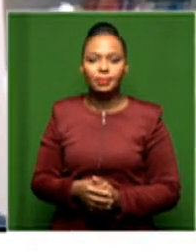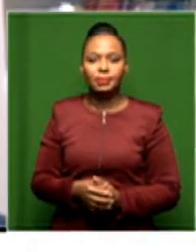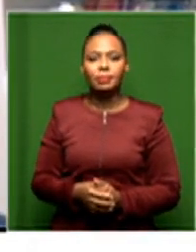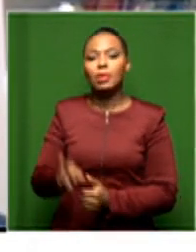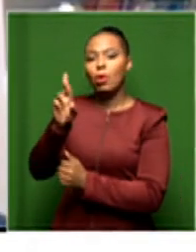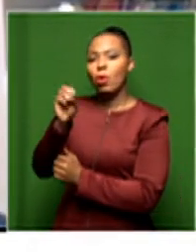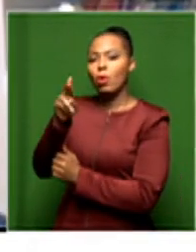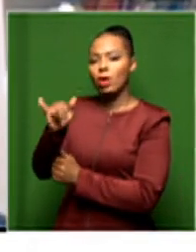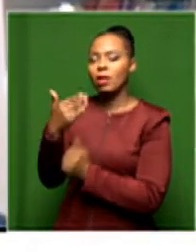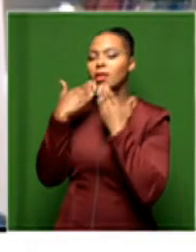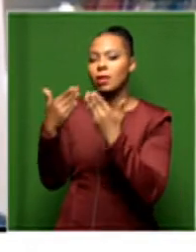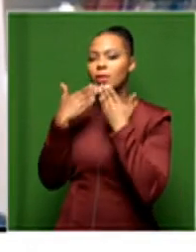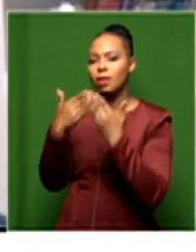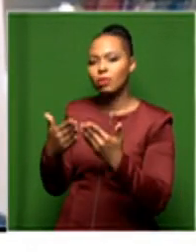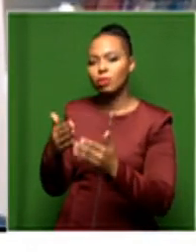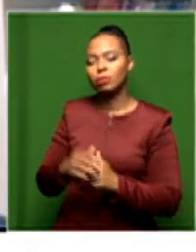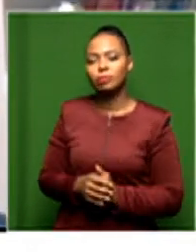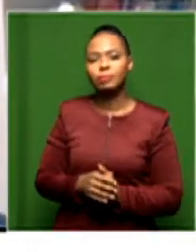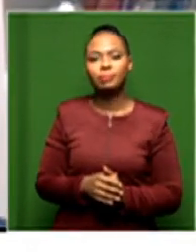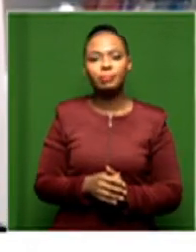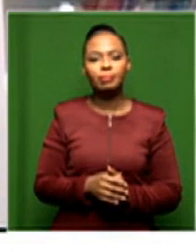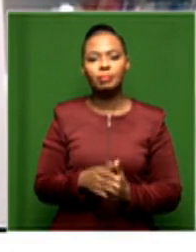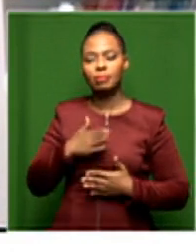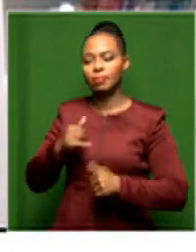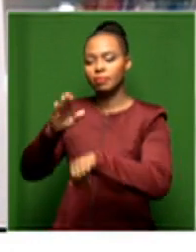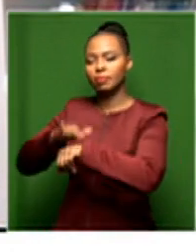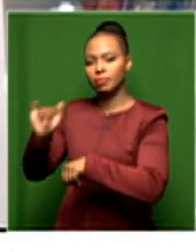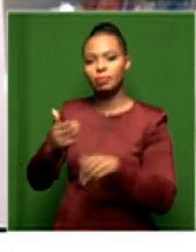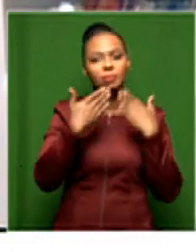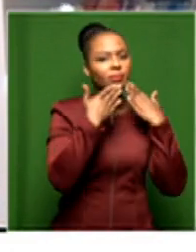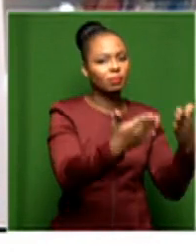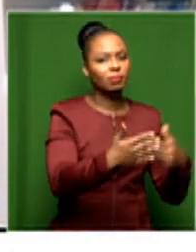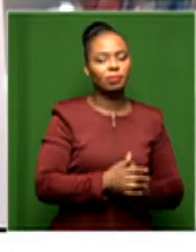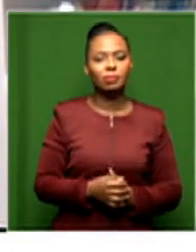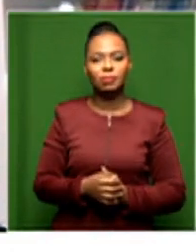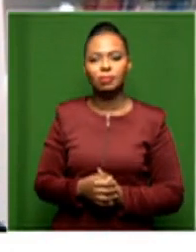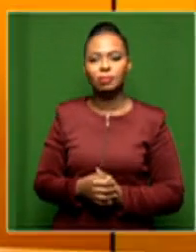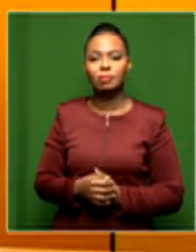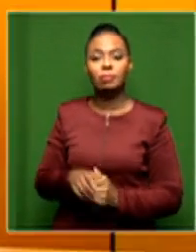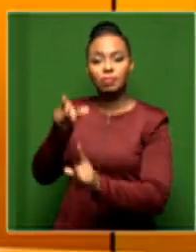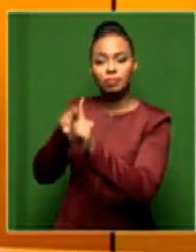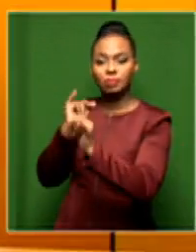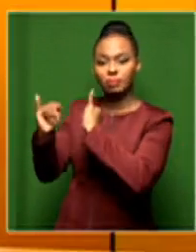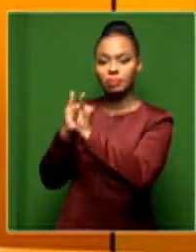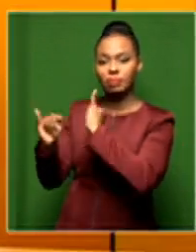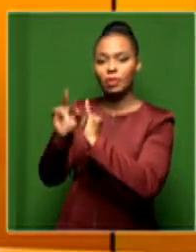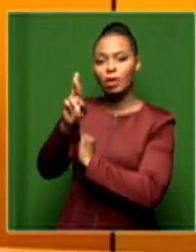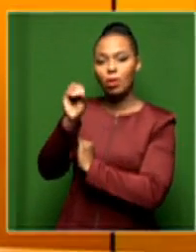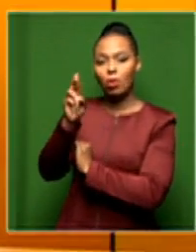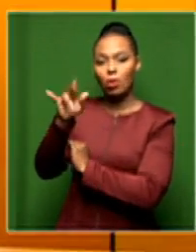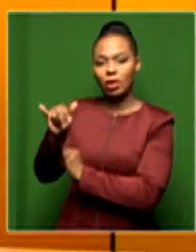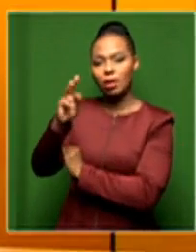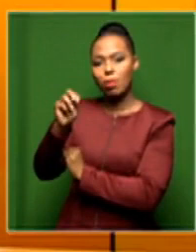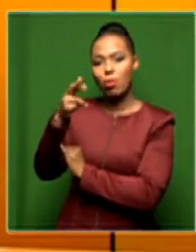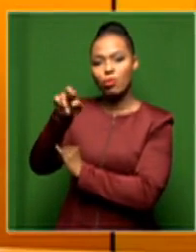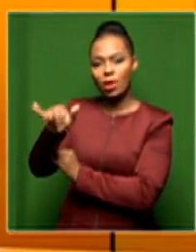you so much for chatting to us this morning. We appreciate your time. Thank you. Thank you very much. We just spoke to Rory Murray, the Tuffy marketing head,